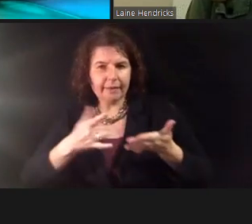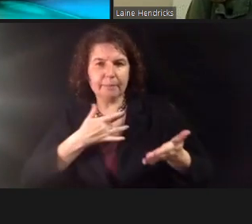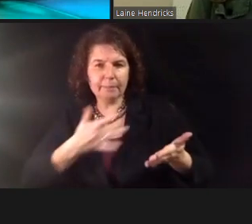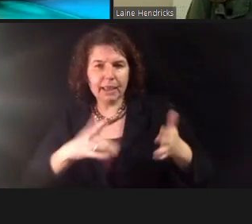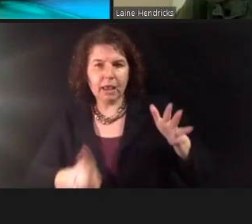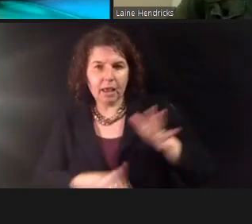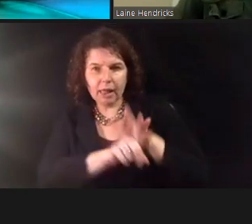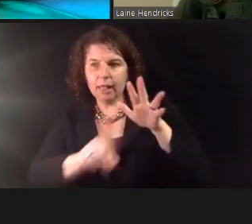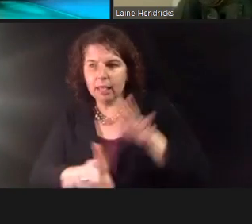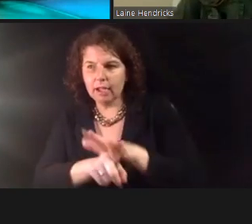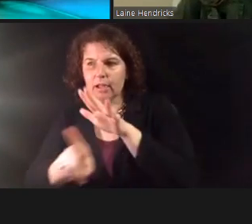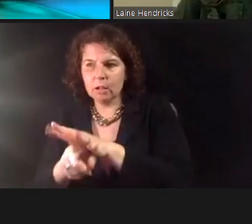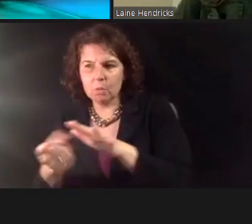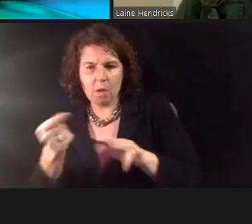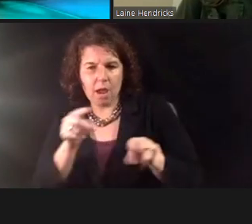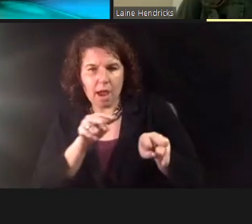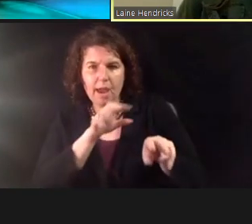enforcing.